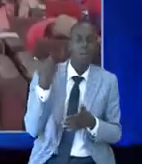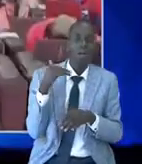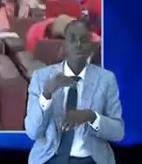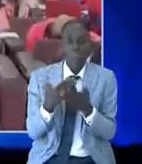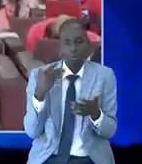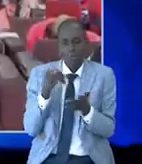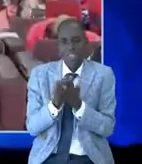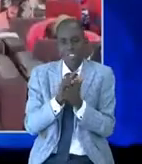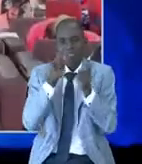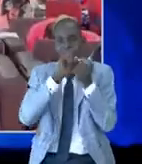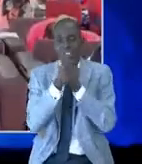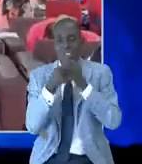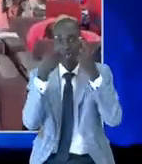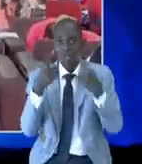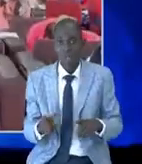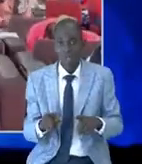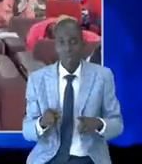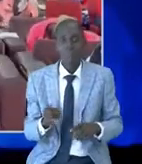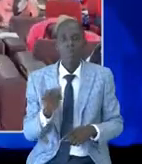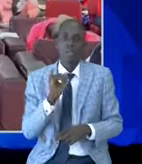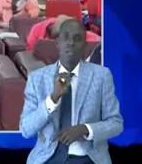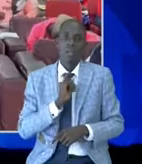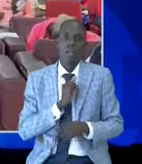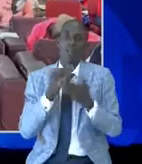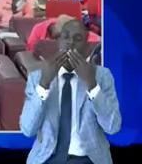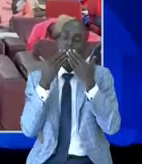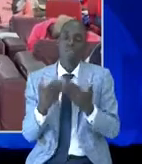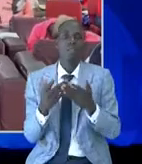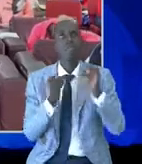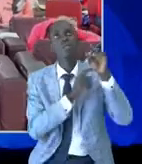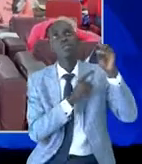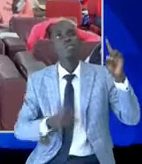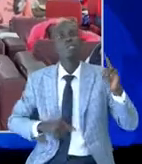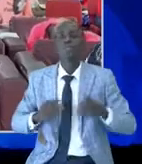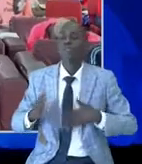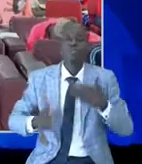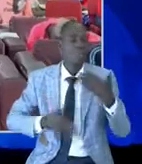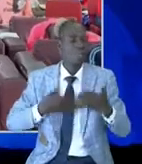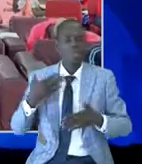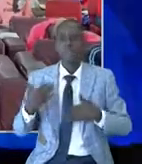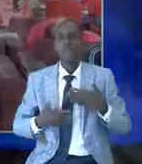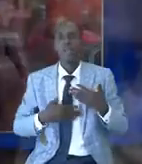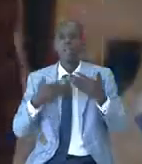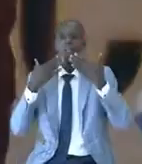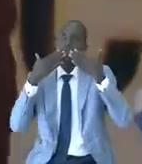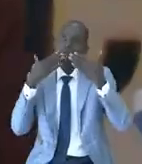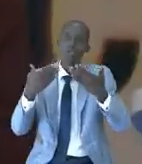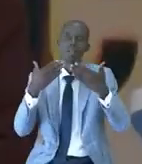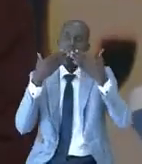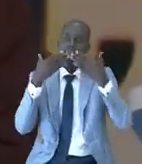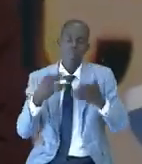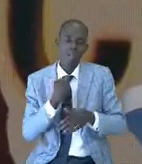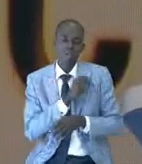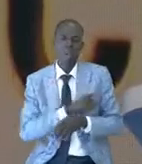came. I thank the Lord. Joy, happiness, gratitude will never leave